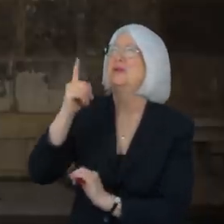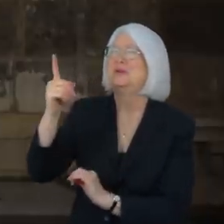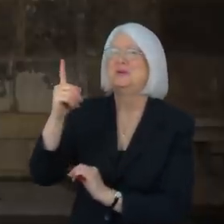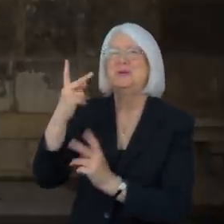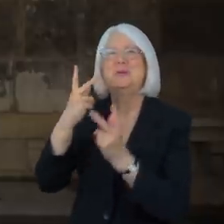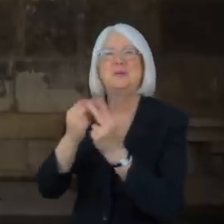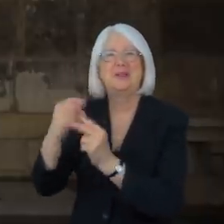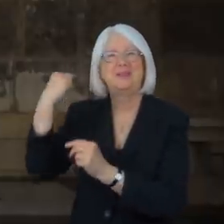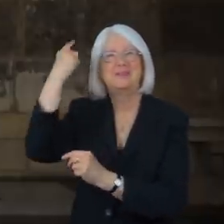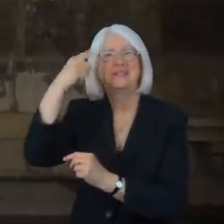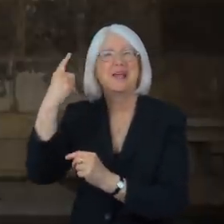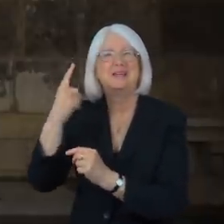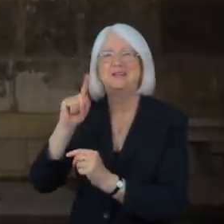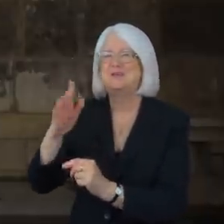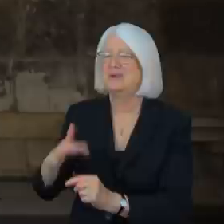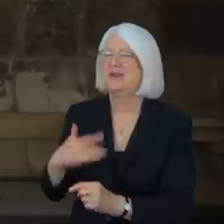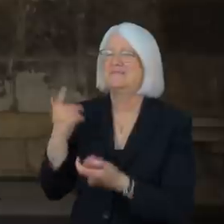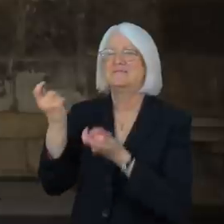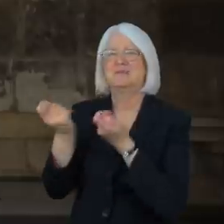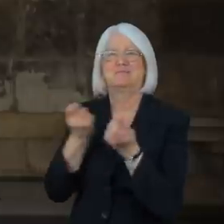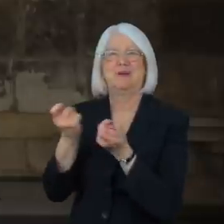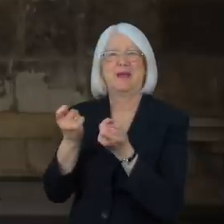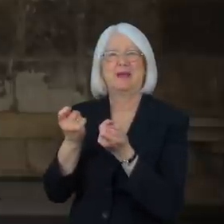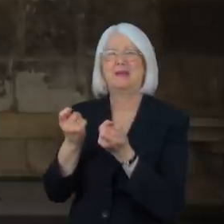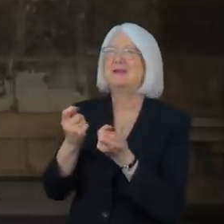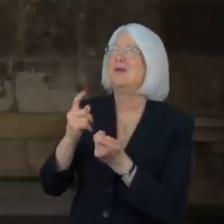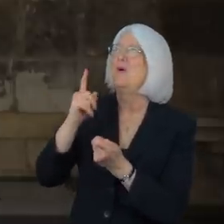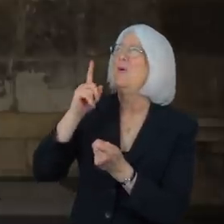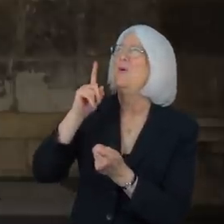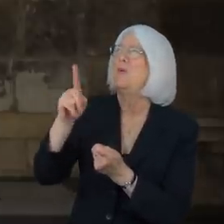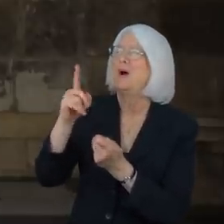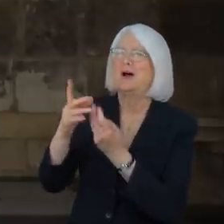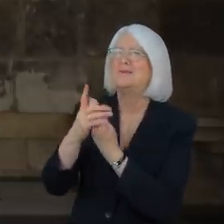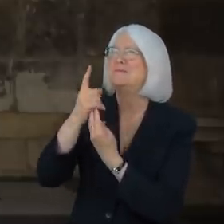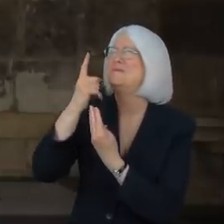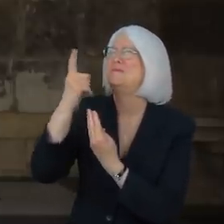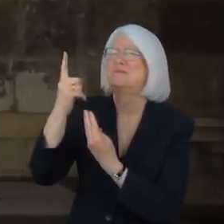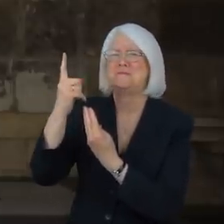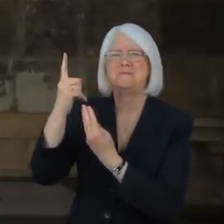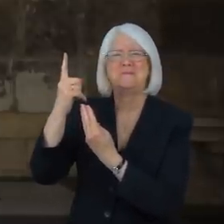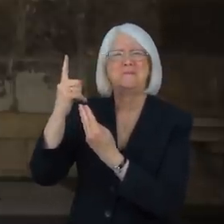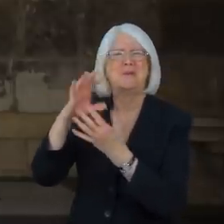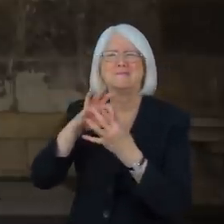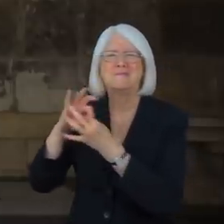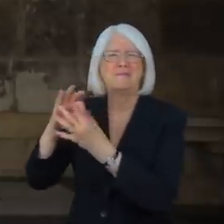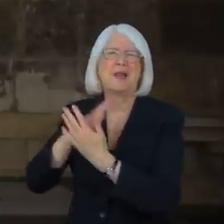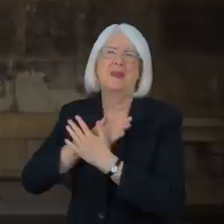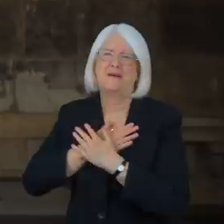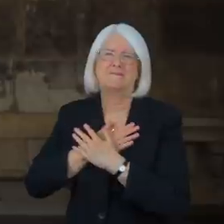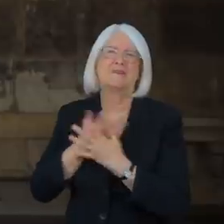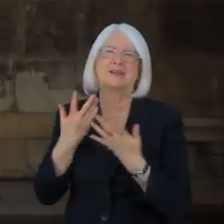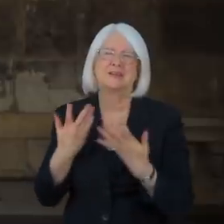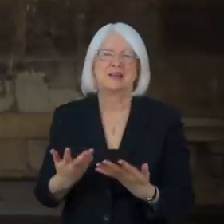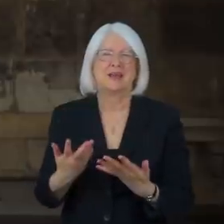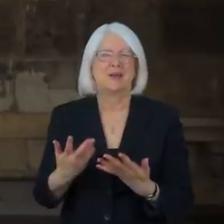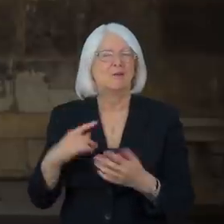where with your saints you live and reign, one in the perfect union of love,